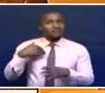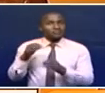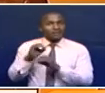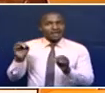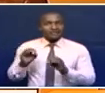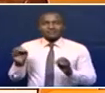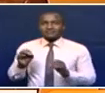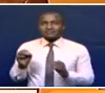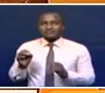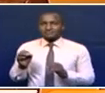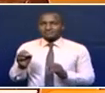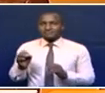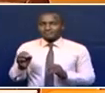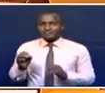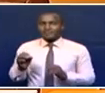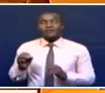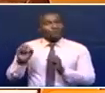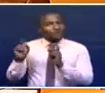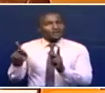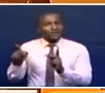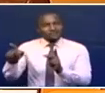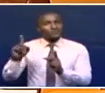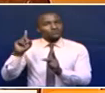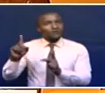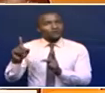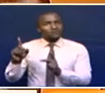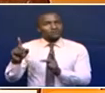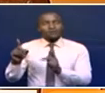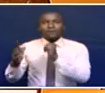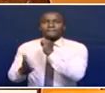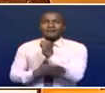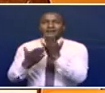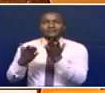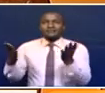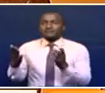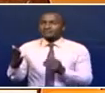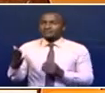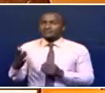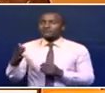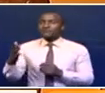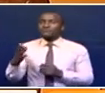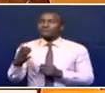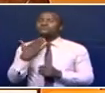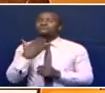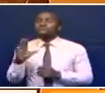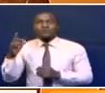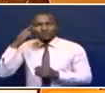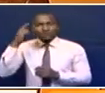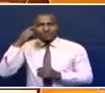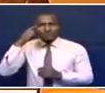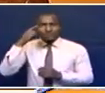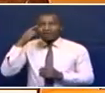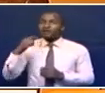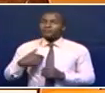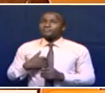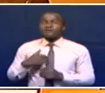right? And that's it. That's one of the bad things that you want to look at and forget. So I owned